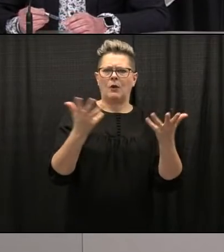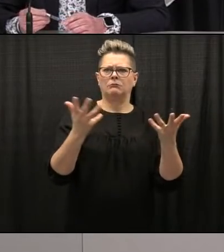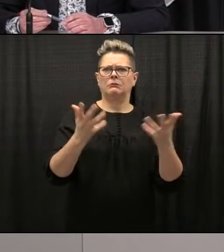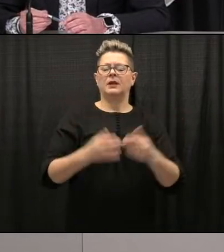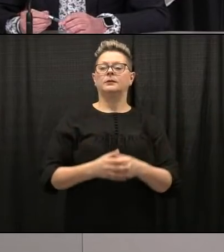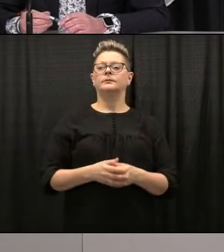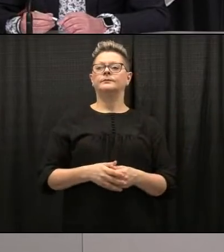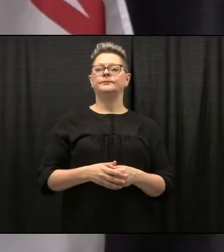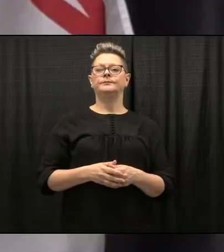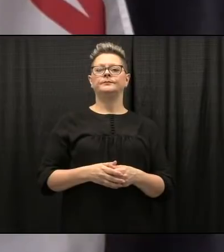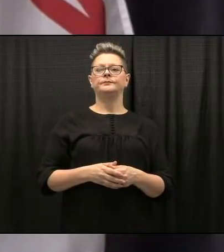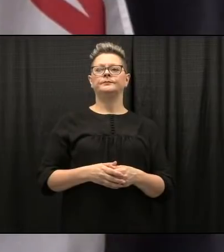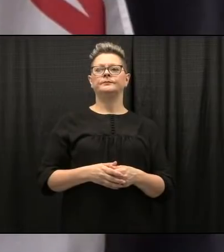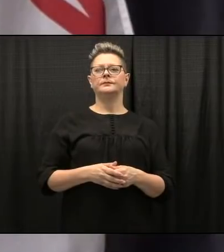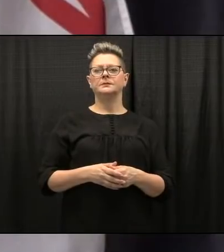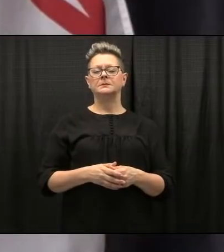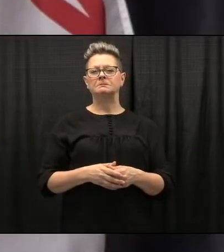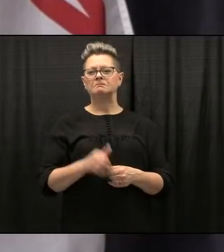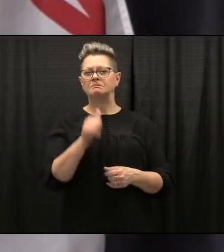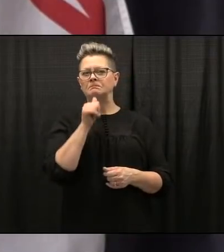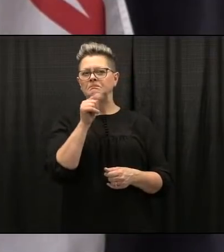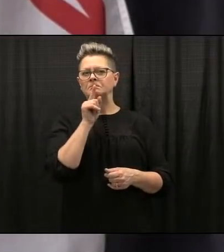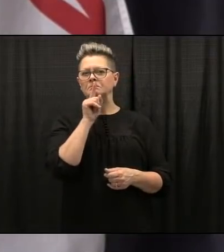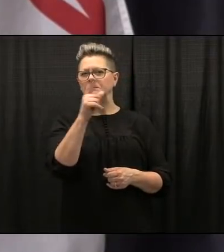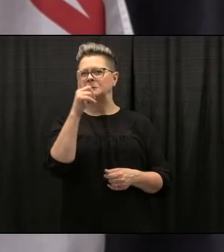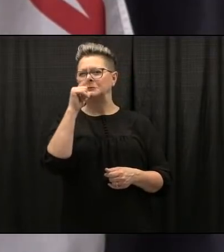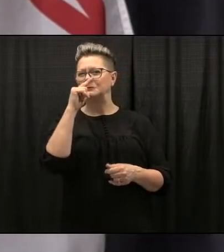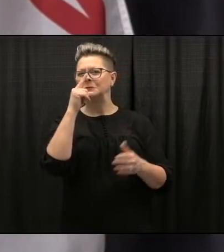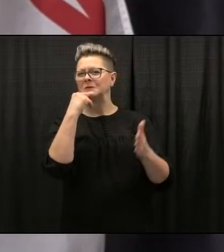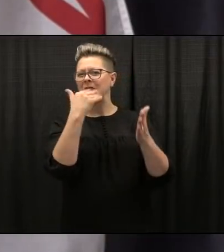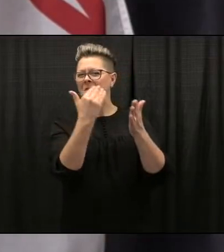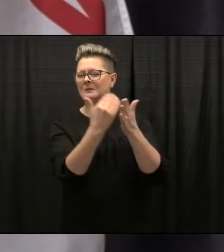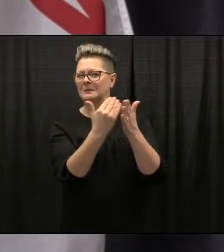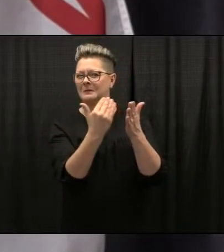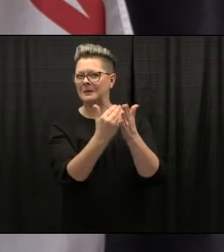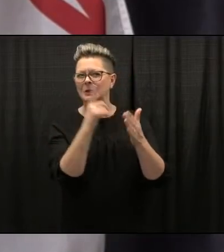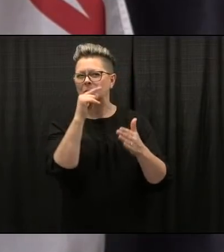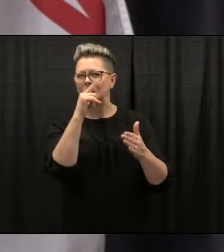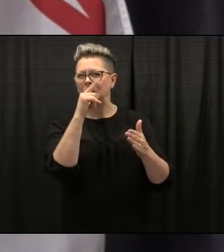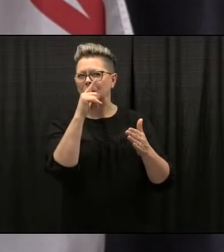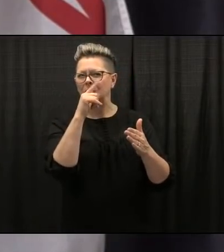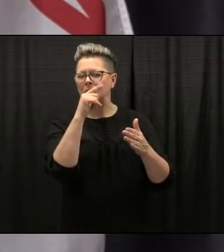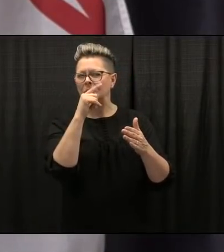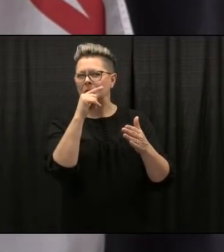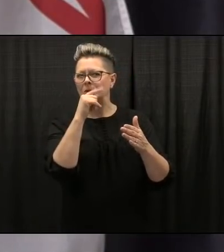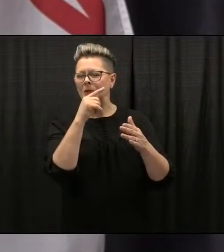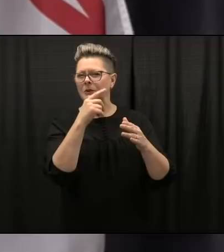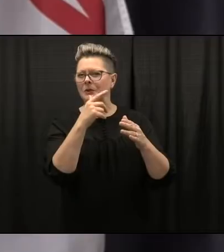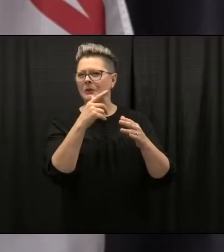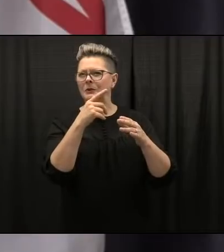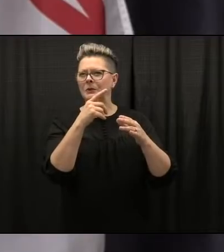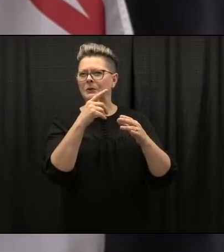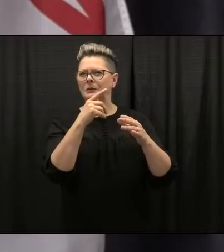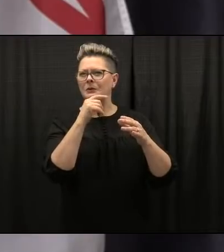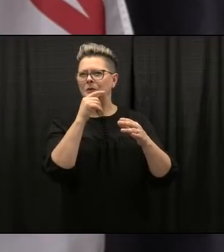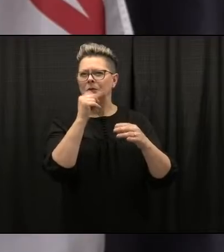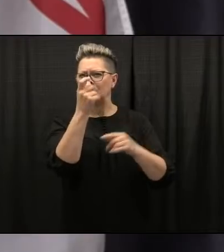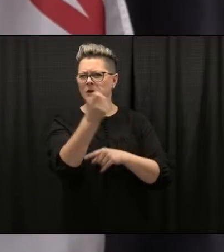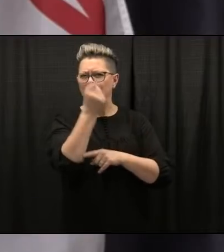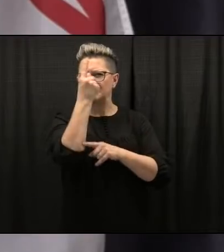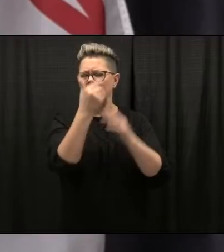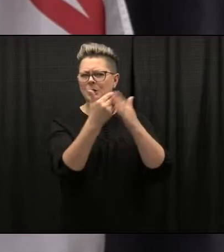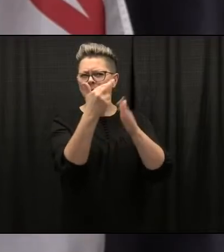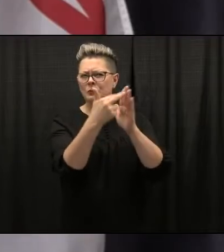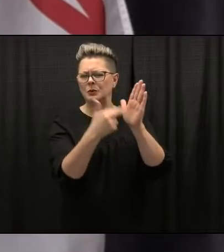I'm not sure who we're talking about, who's having difficulty following. I'm not quite clear